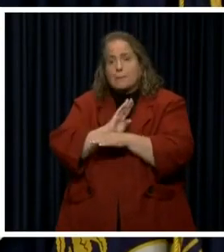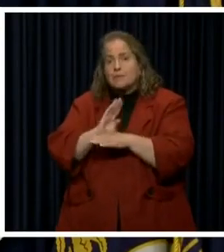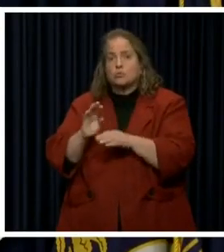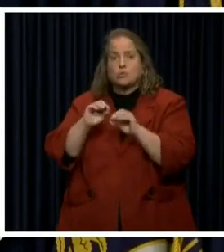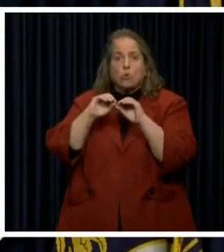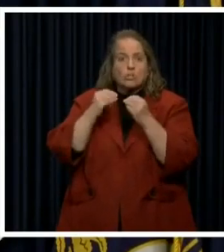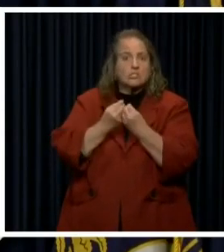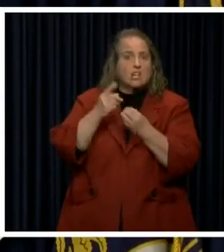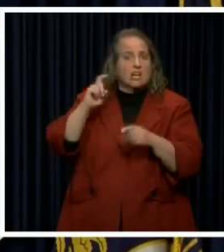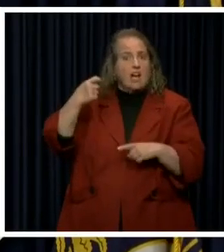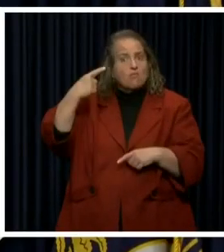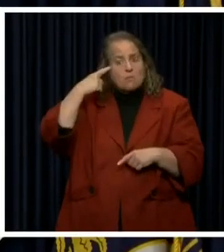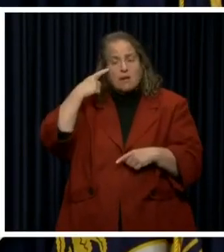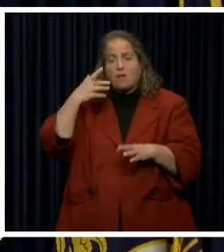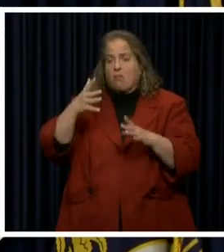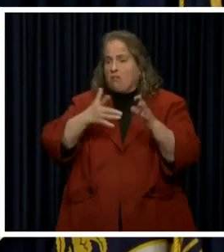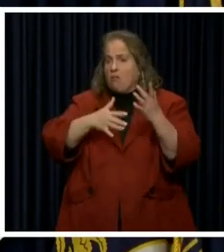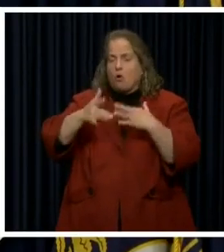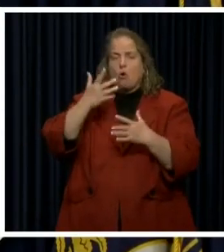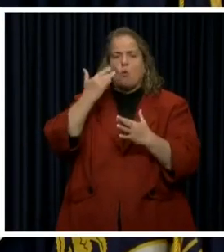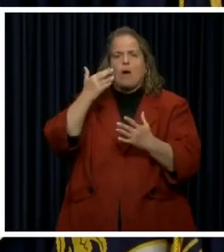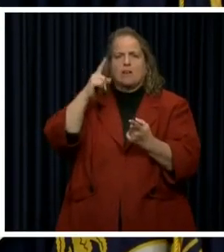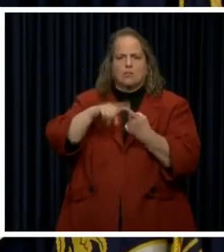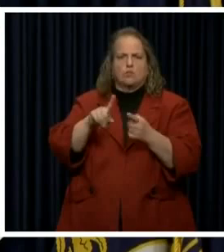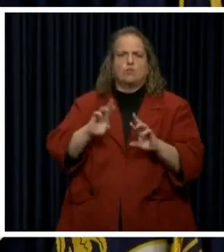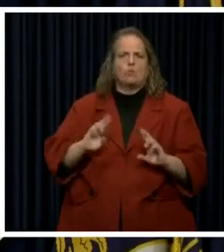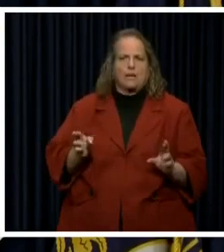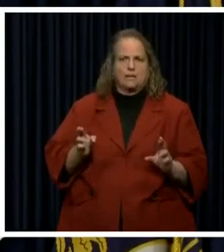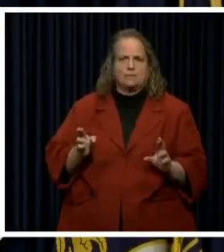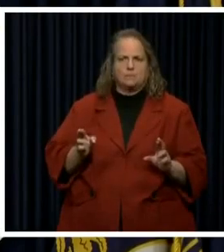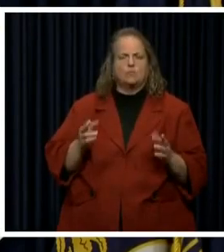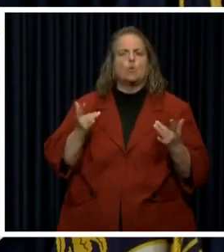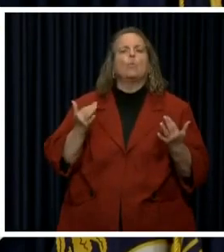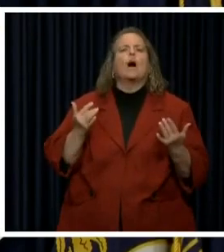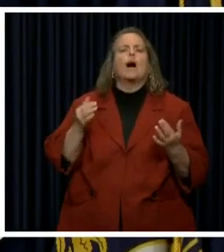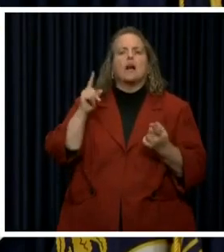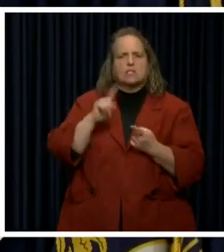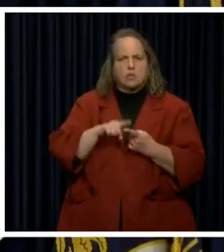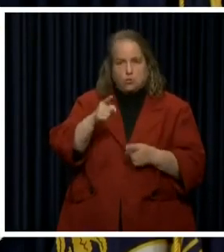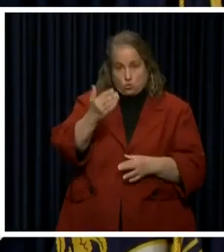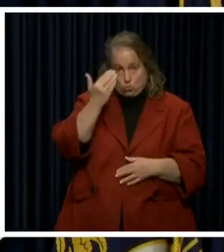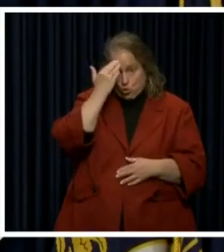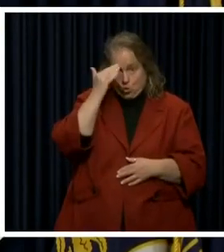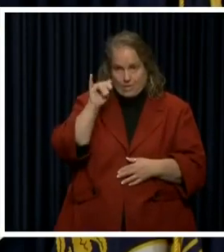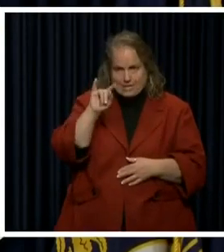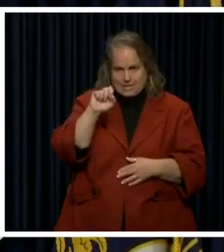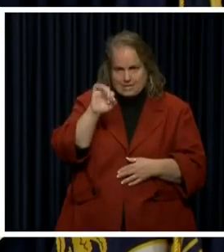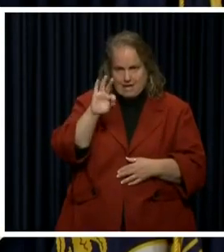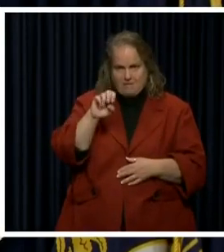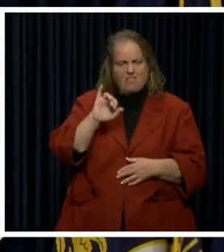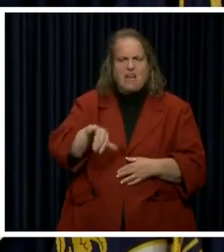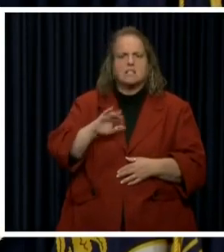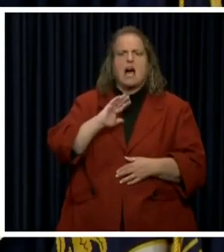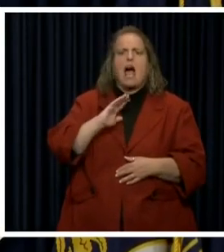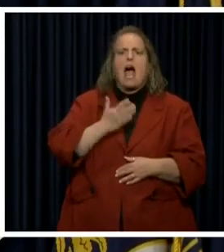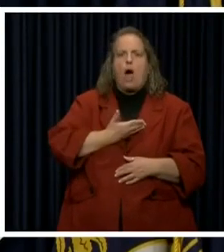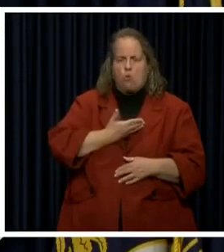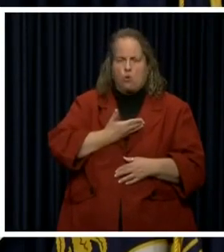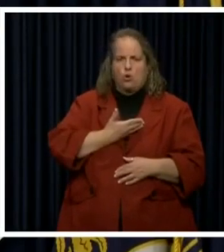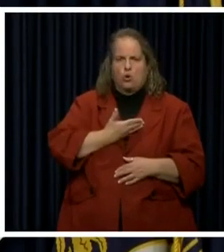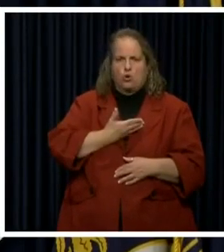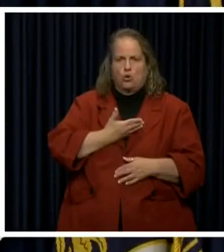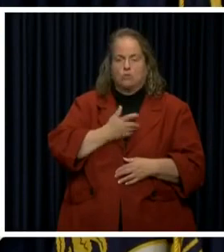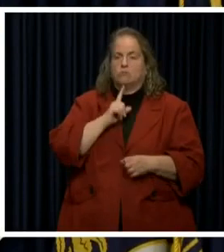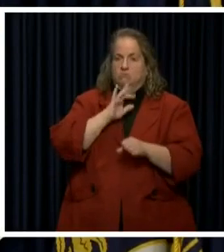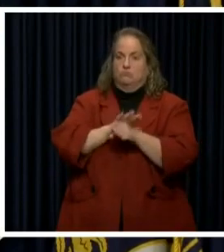organization, governmental entity, wait until you're ready. Wait until you know that it is safe. That's our obligation to one another. Tom.